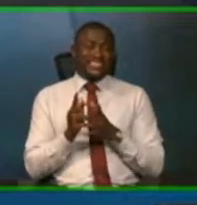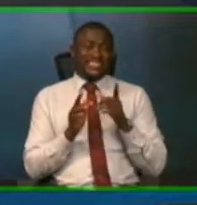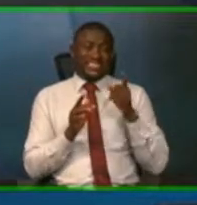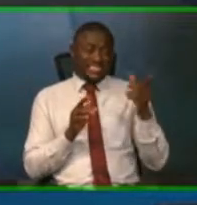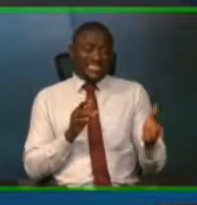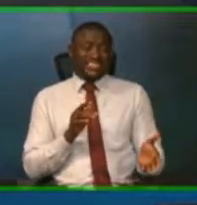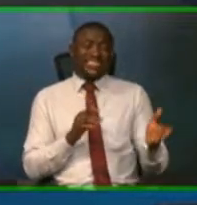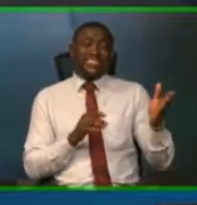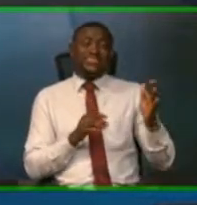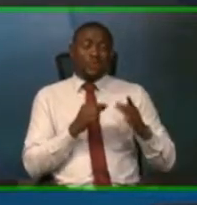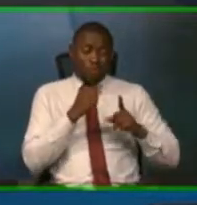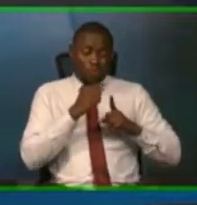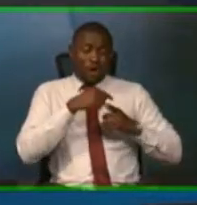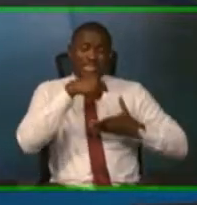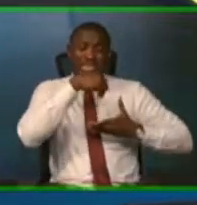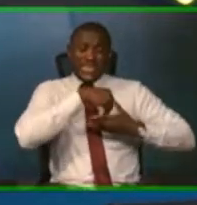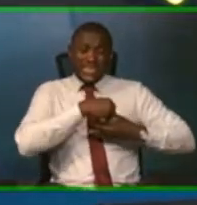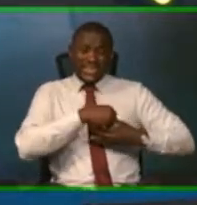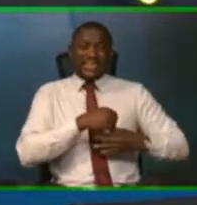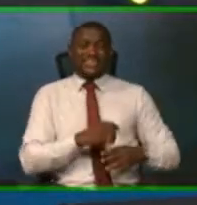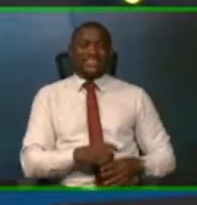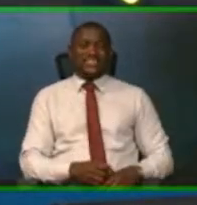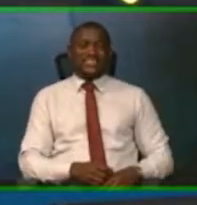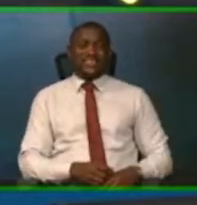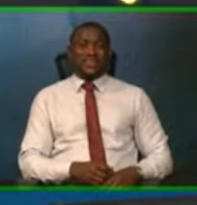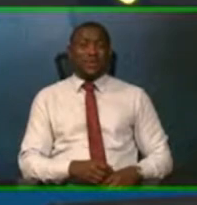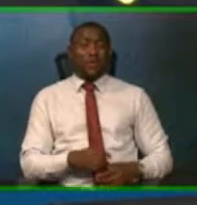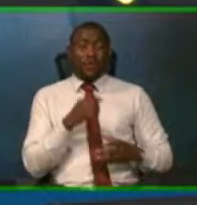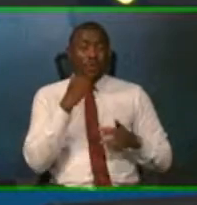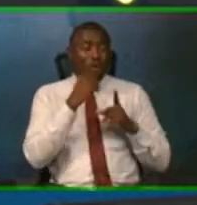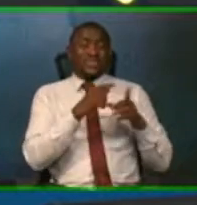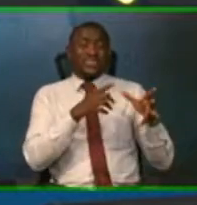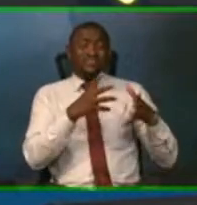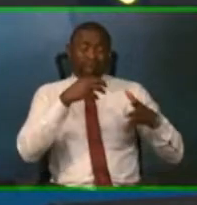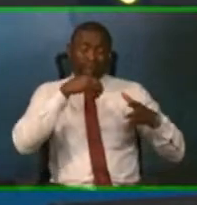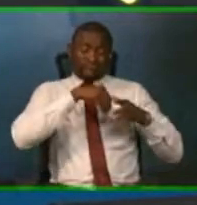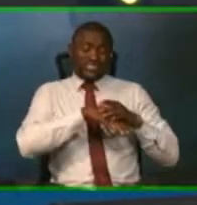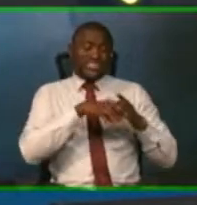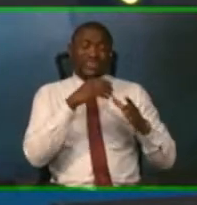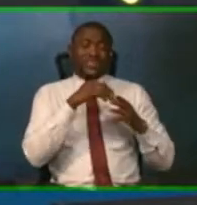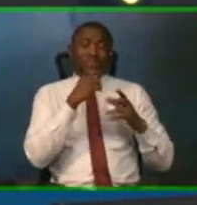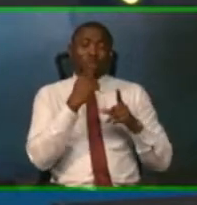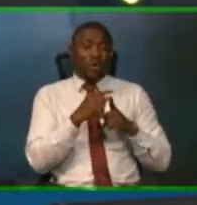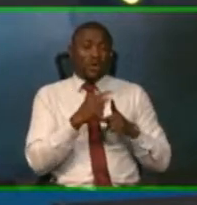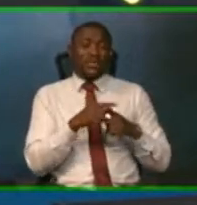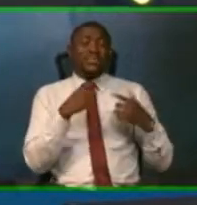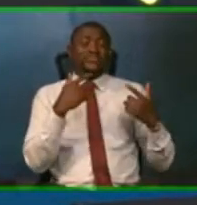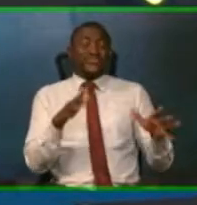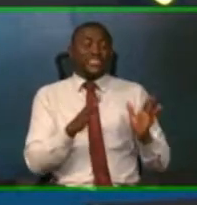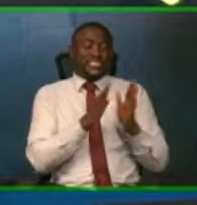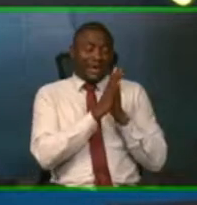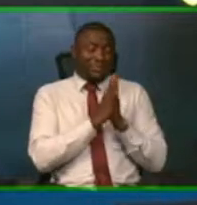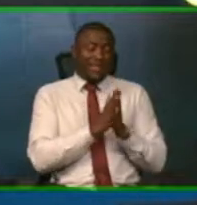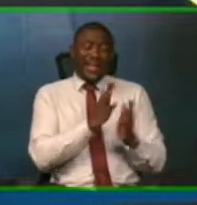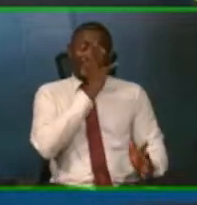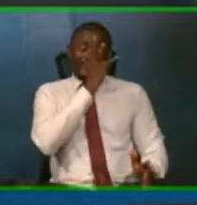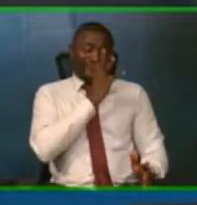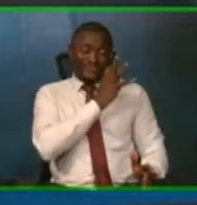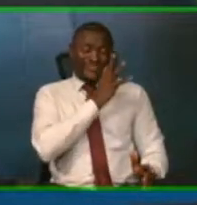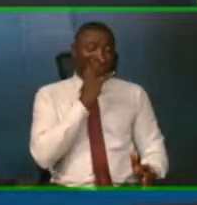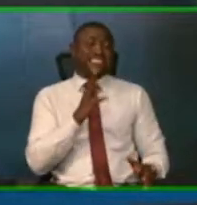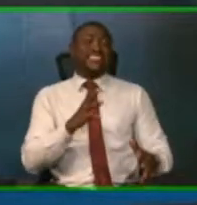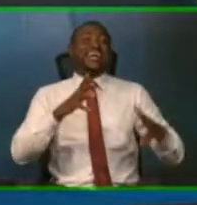incarnate, immersed himself in the Word, now prayed, not before the prayer, not during. He was